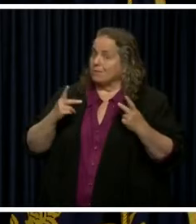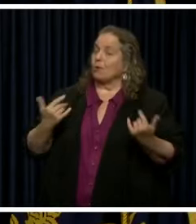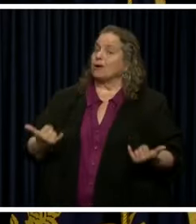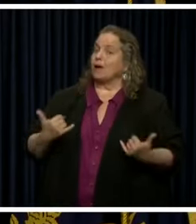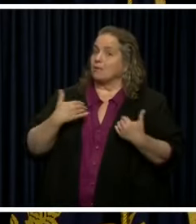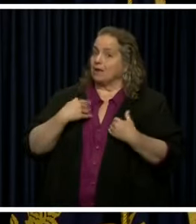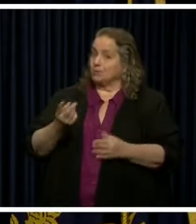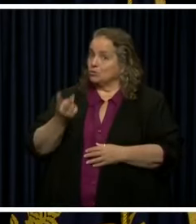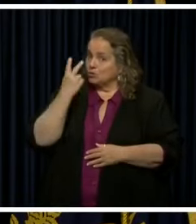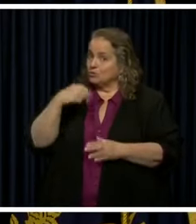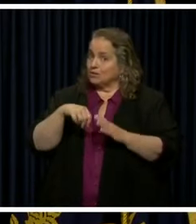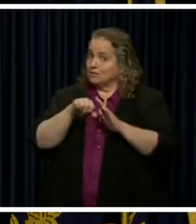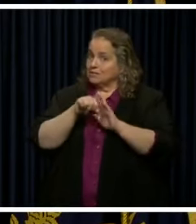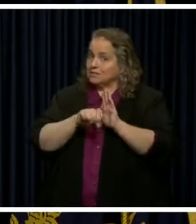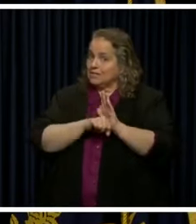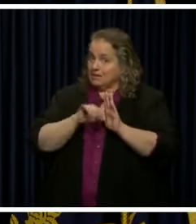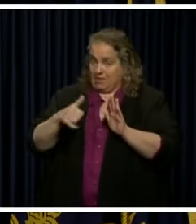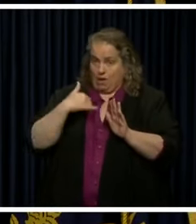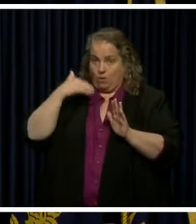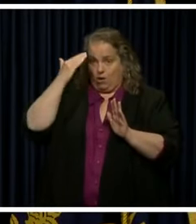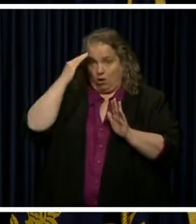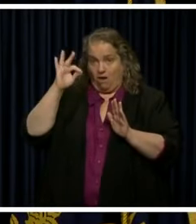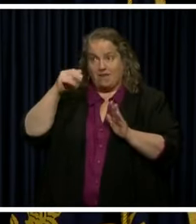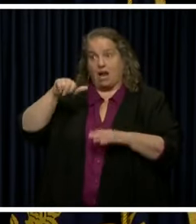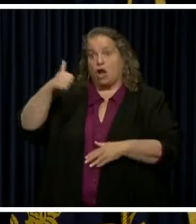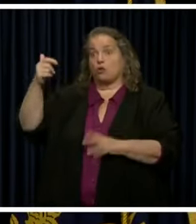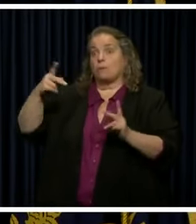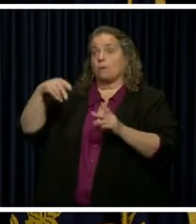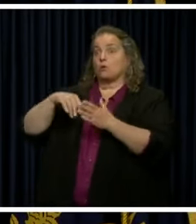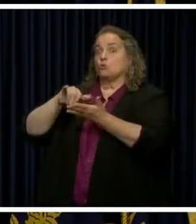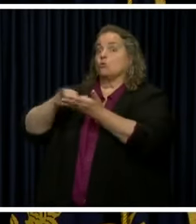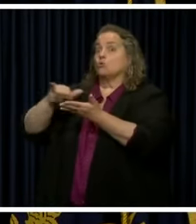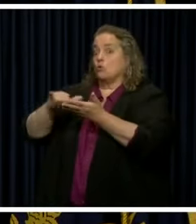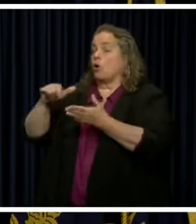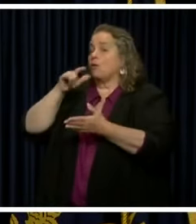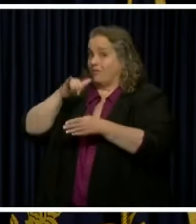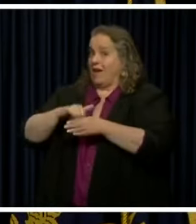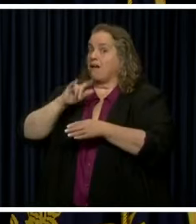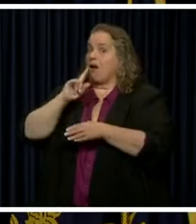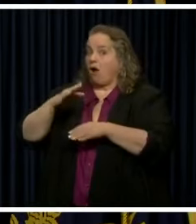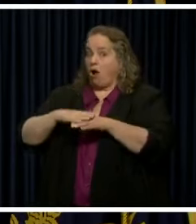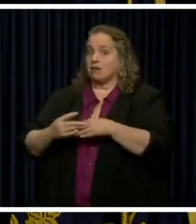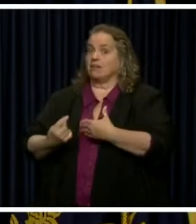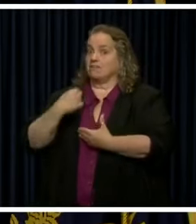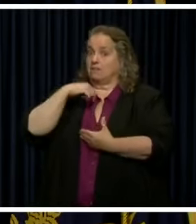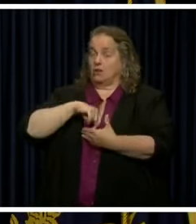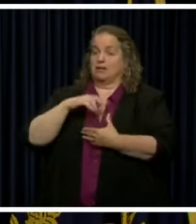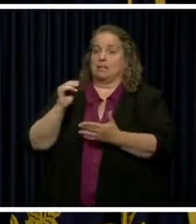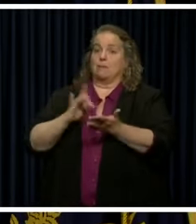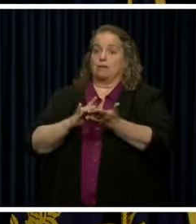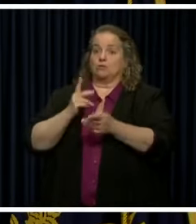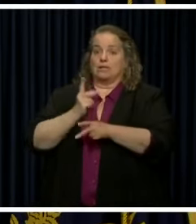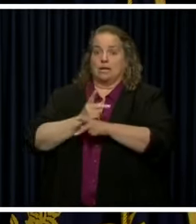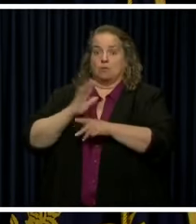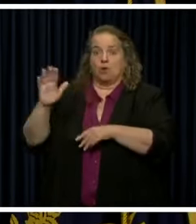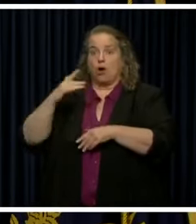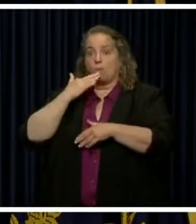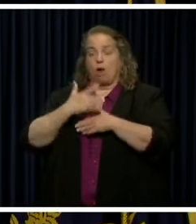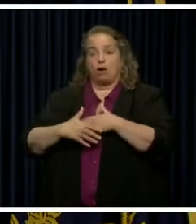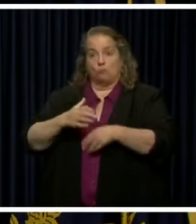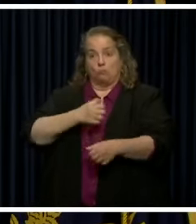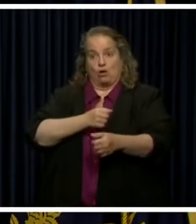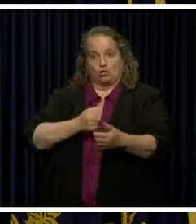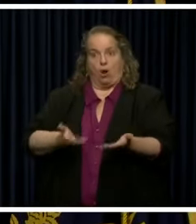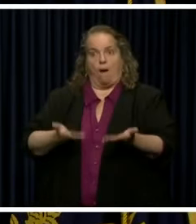in the state right now that we're aware of, and for others in New York who had to be on ventilators and medicines to keep their blood pressure up, and clearly